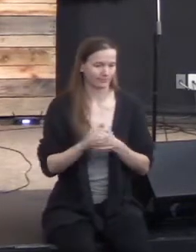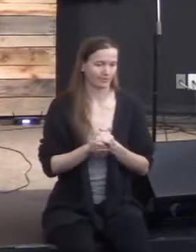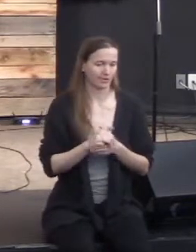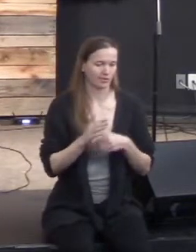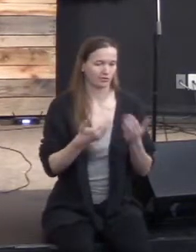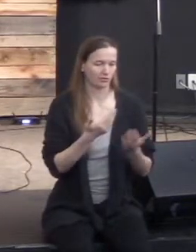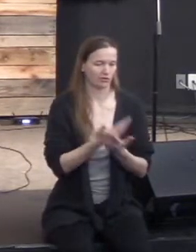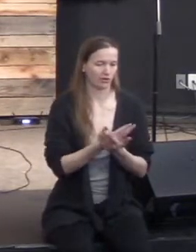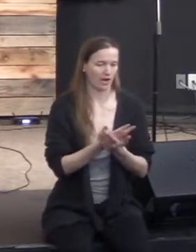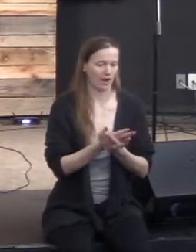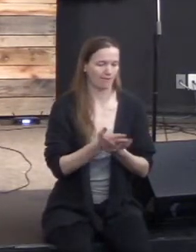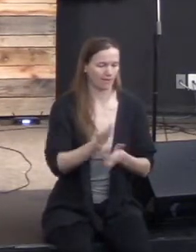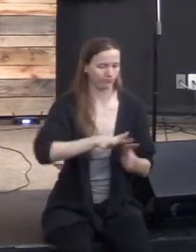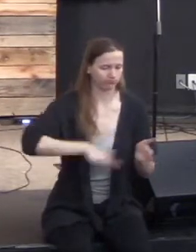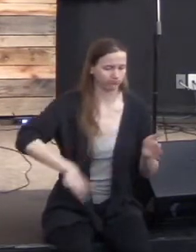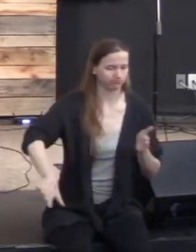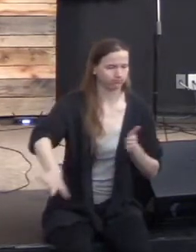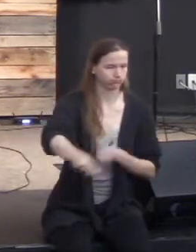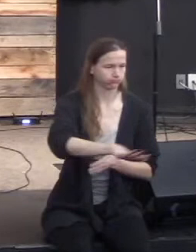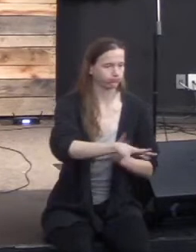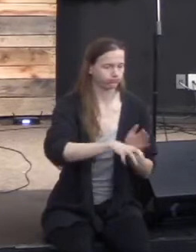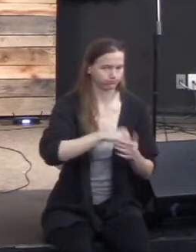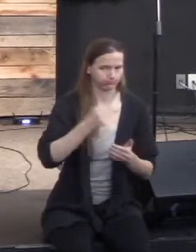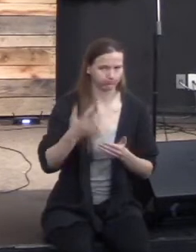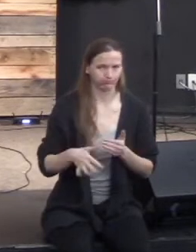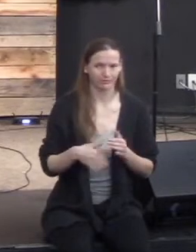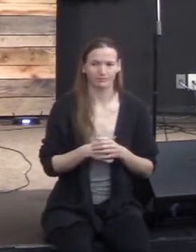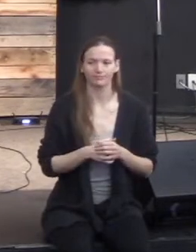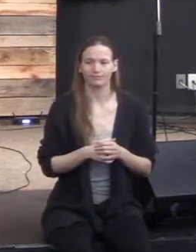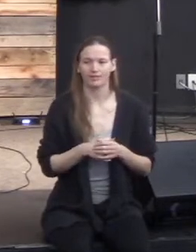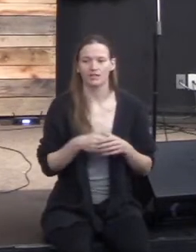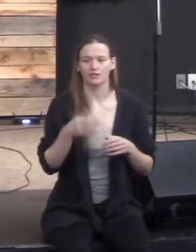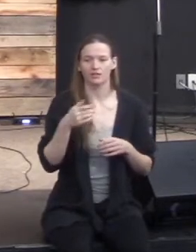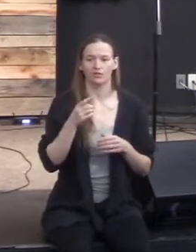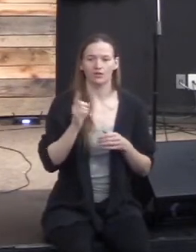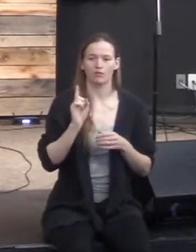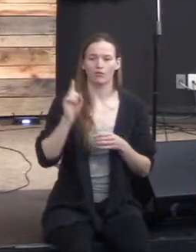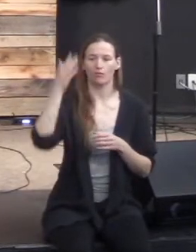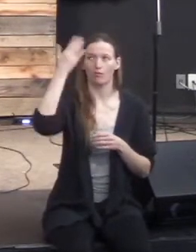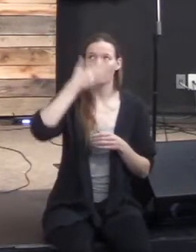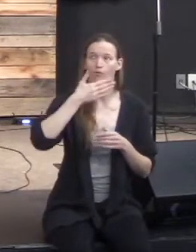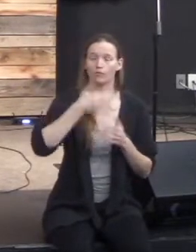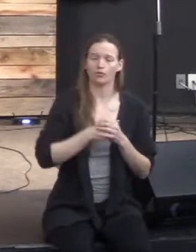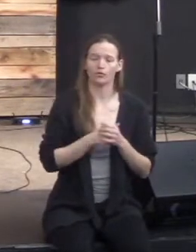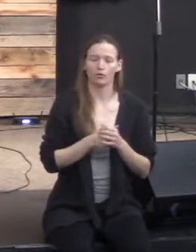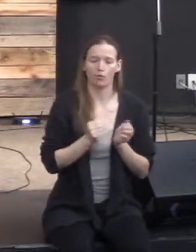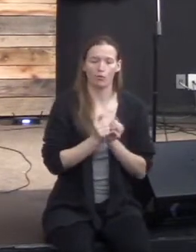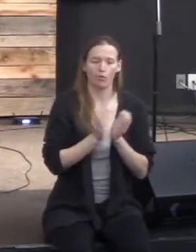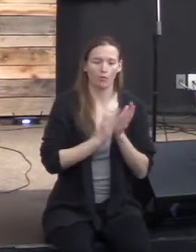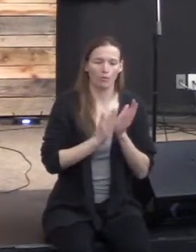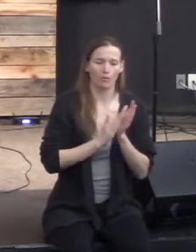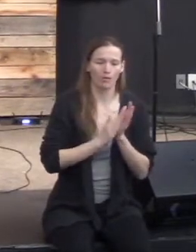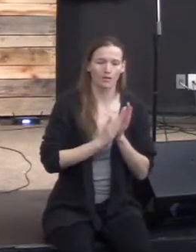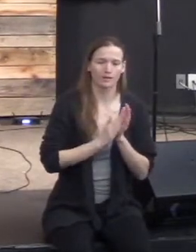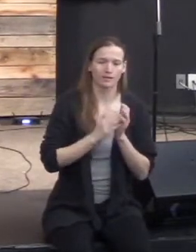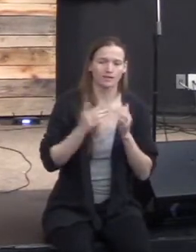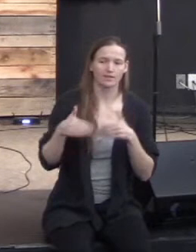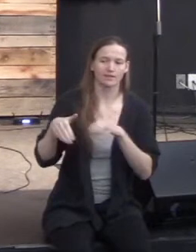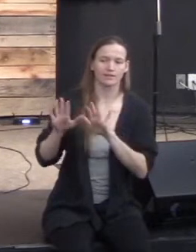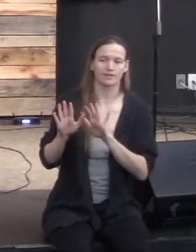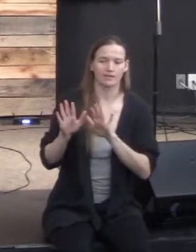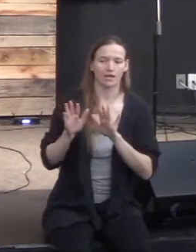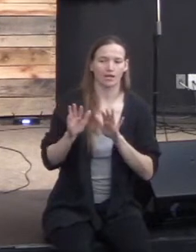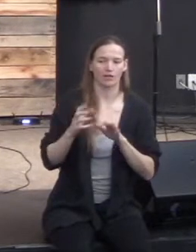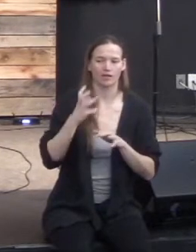lips promised and my mouth spoke when I was in trouble. I will sacrifice fat animals to you and offering of rams. I will offer